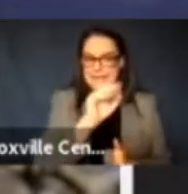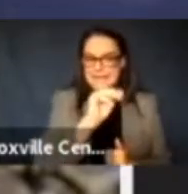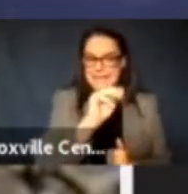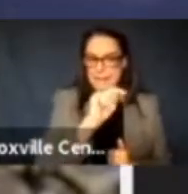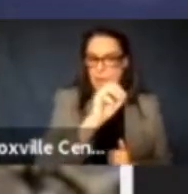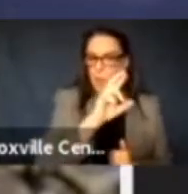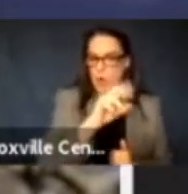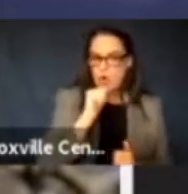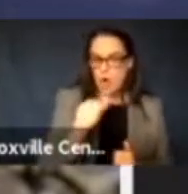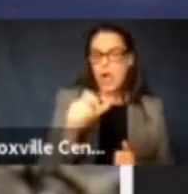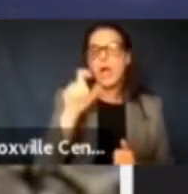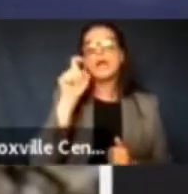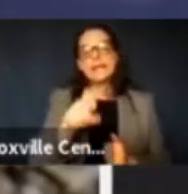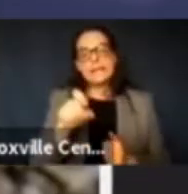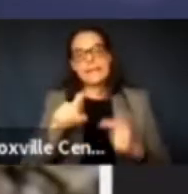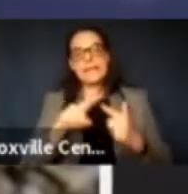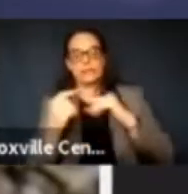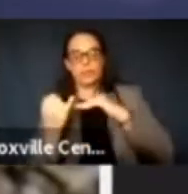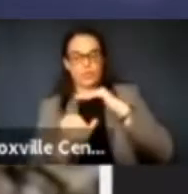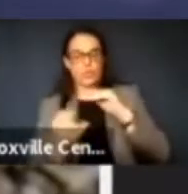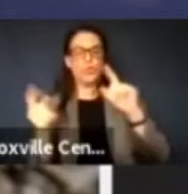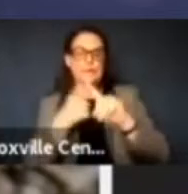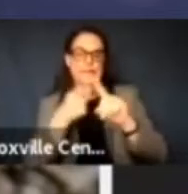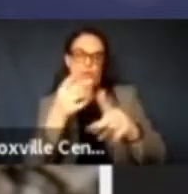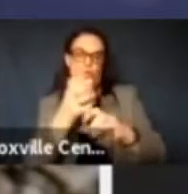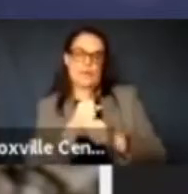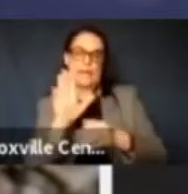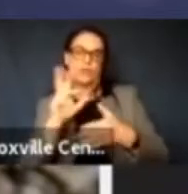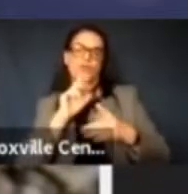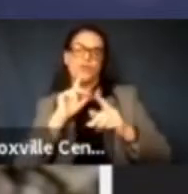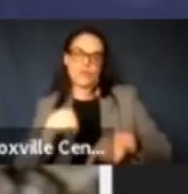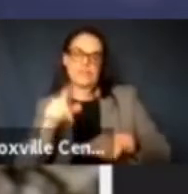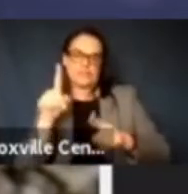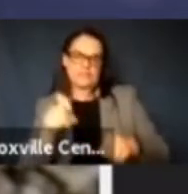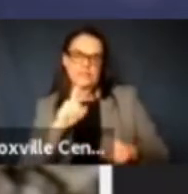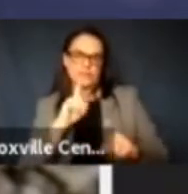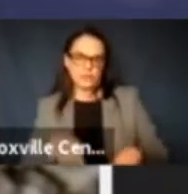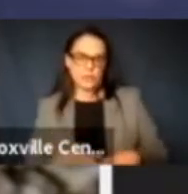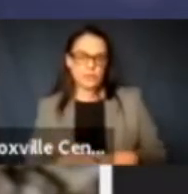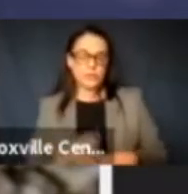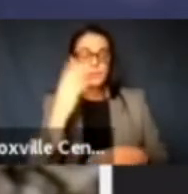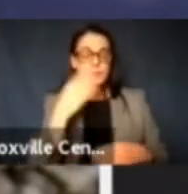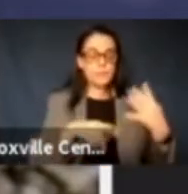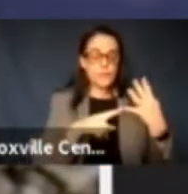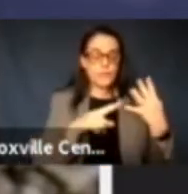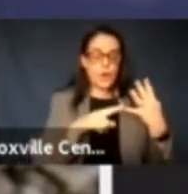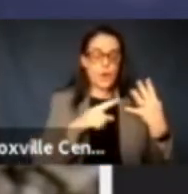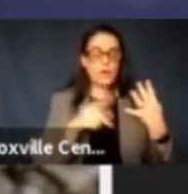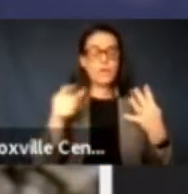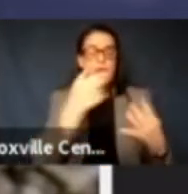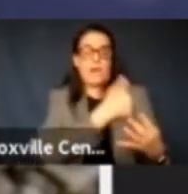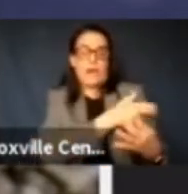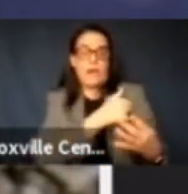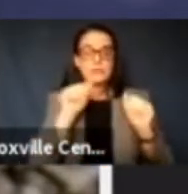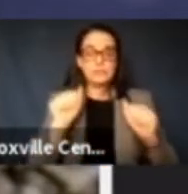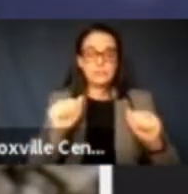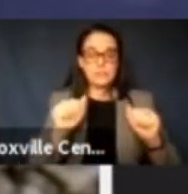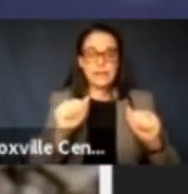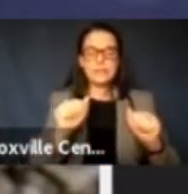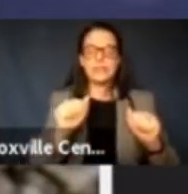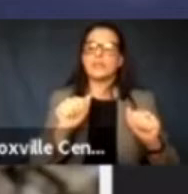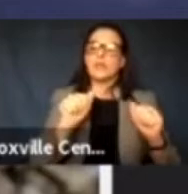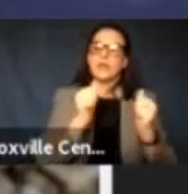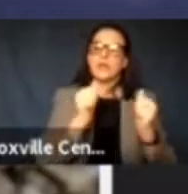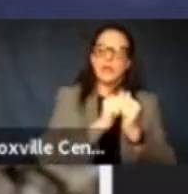to quarantine until you get your results. Our fourth benchmark, healthcare systems capabilities remain within current